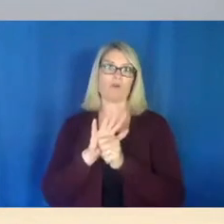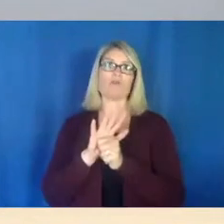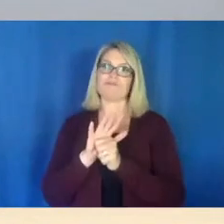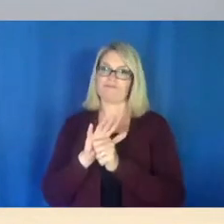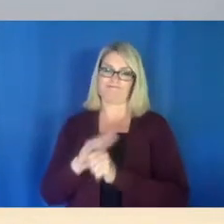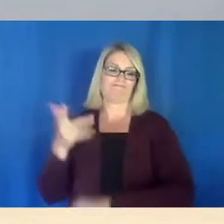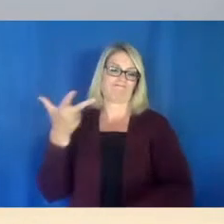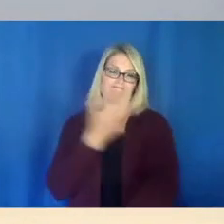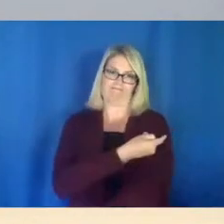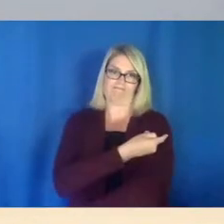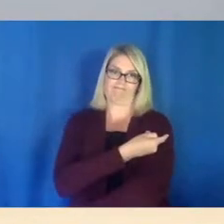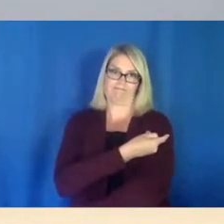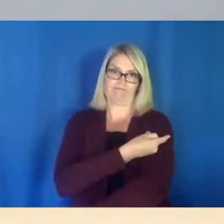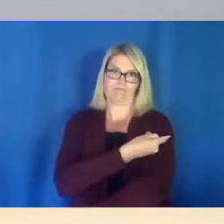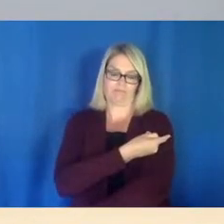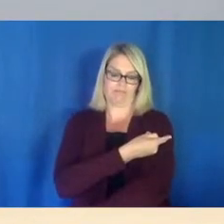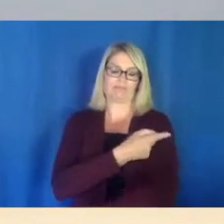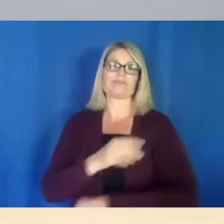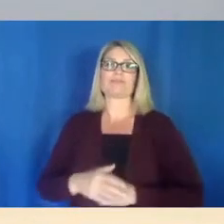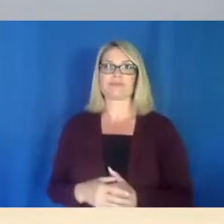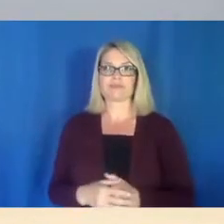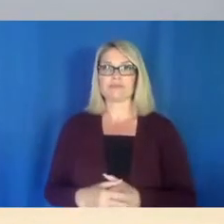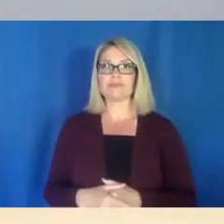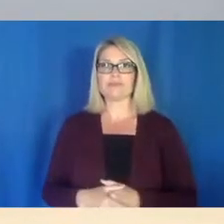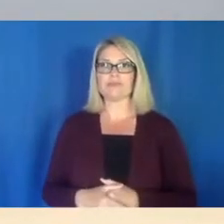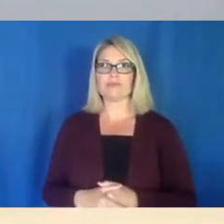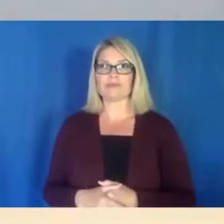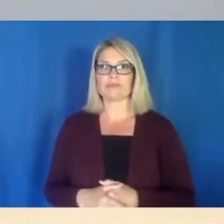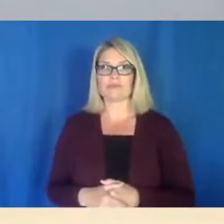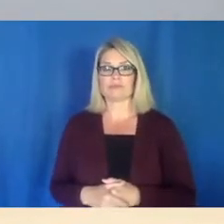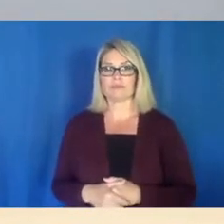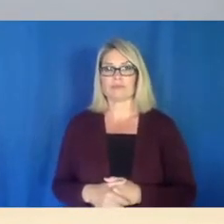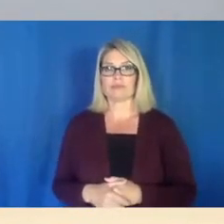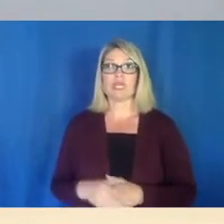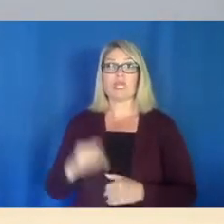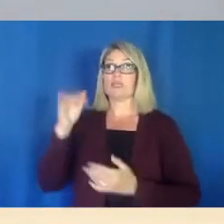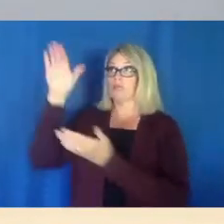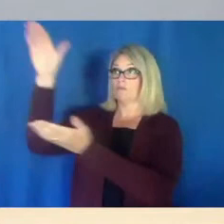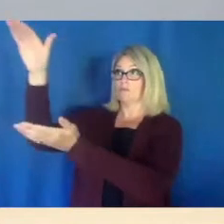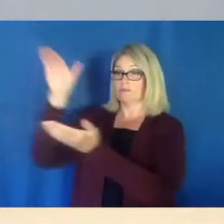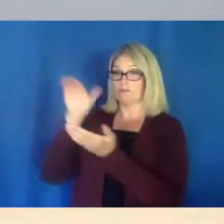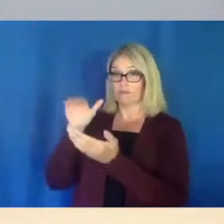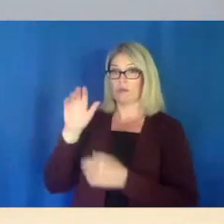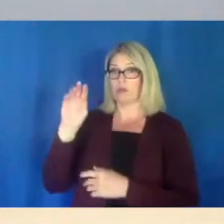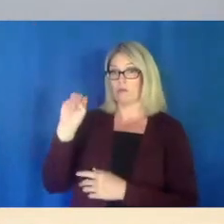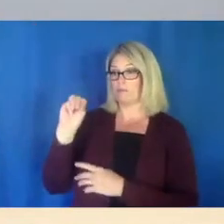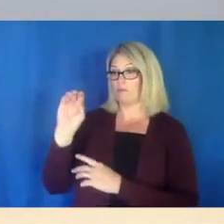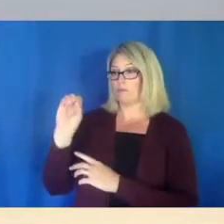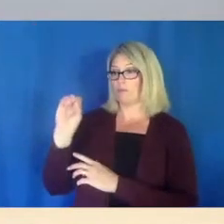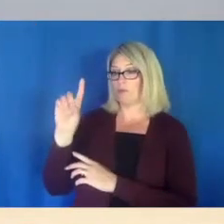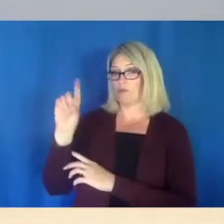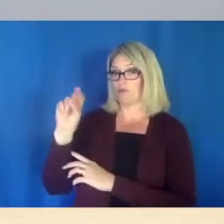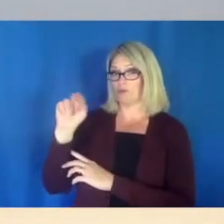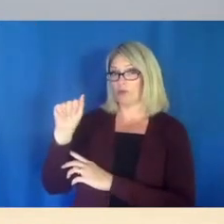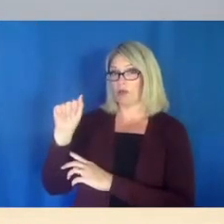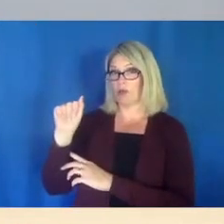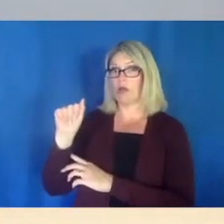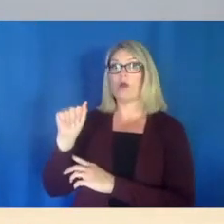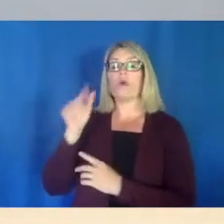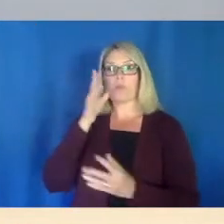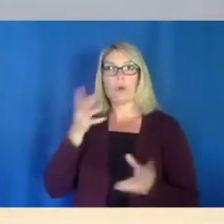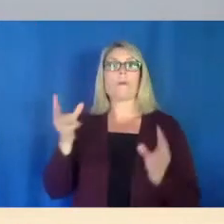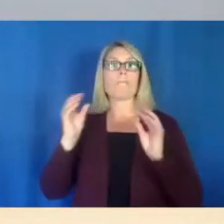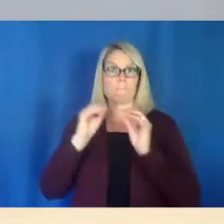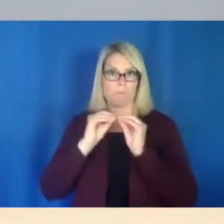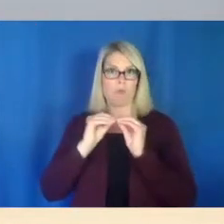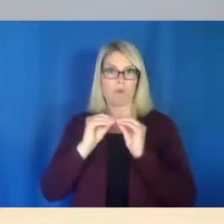vaccine and are fully immunized. As our supply of Moderna vaccine increases, there will be more of this vaccine available at health